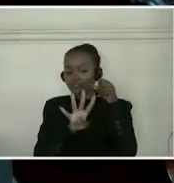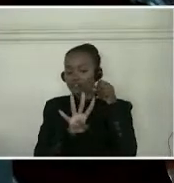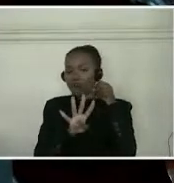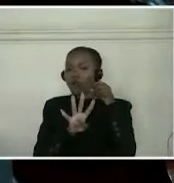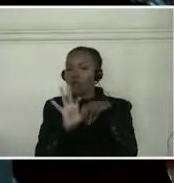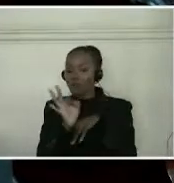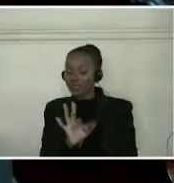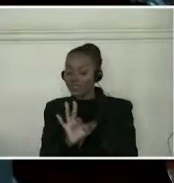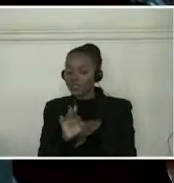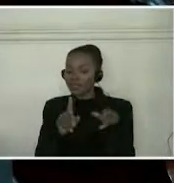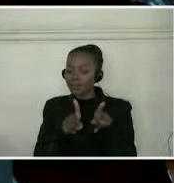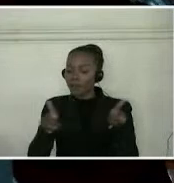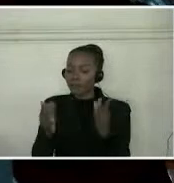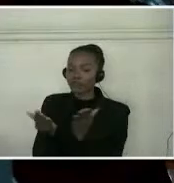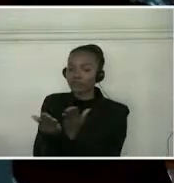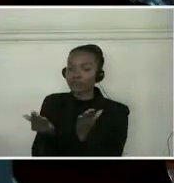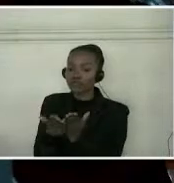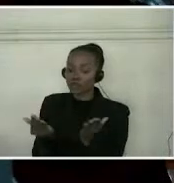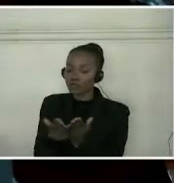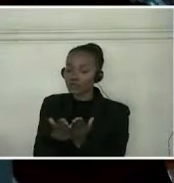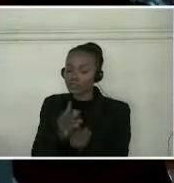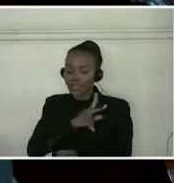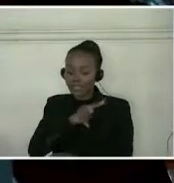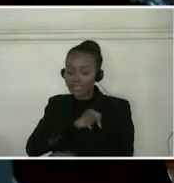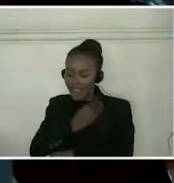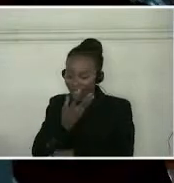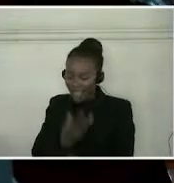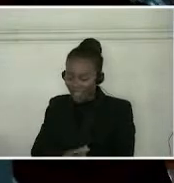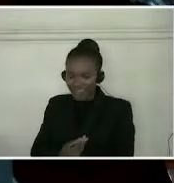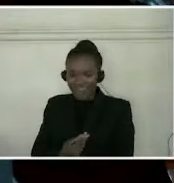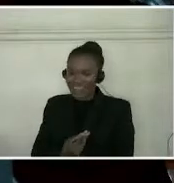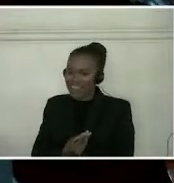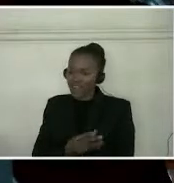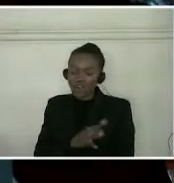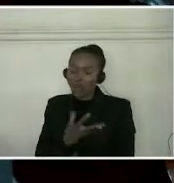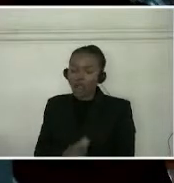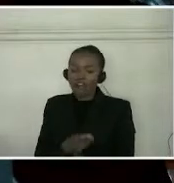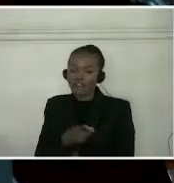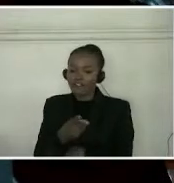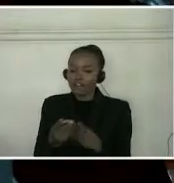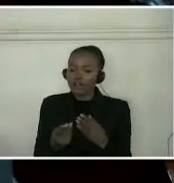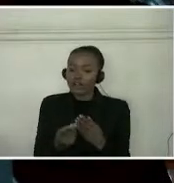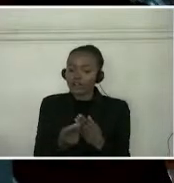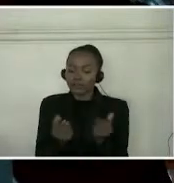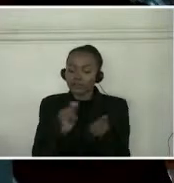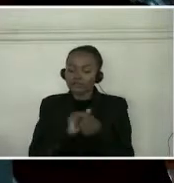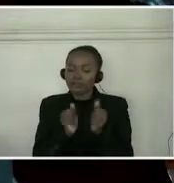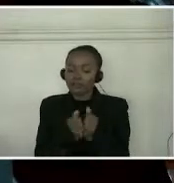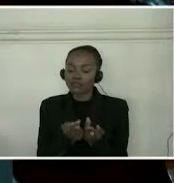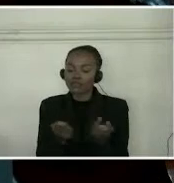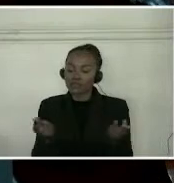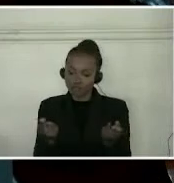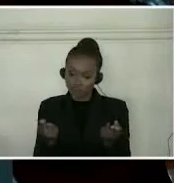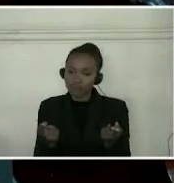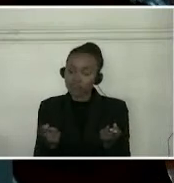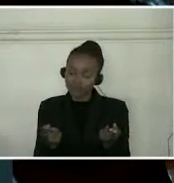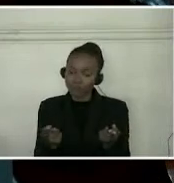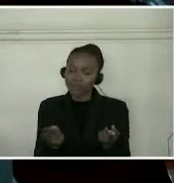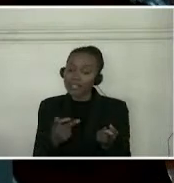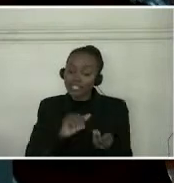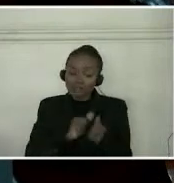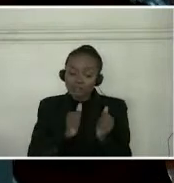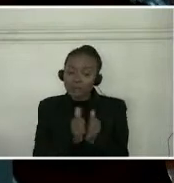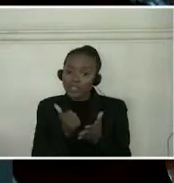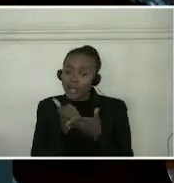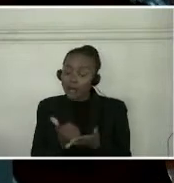quesadilla lack sporting facilities sport is critical for the physical mental and social development of children it